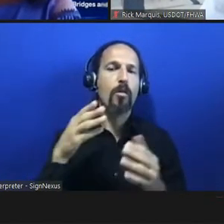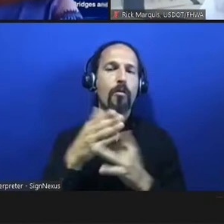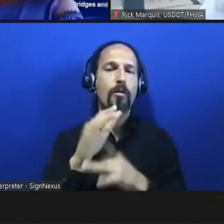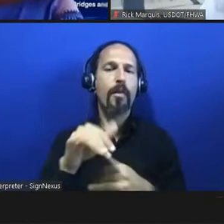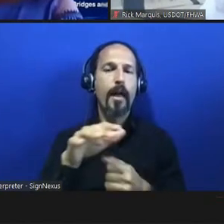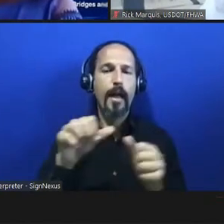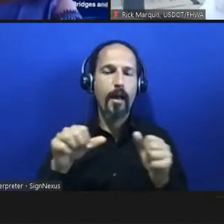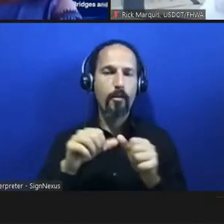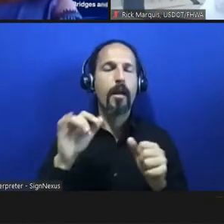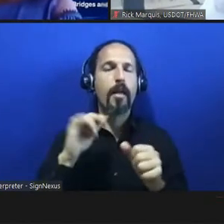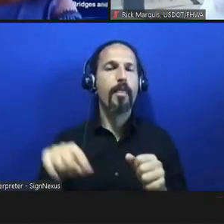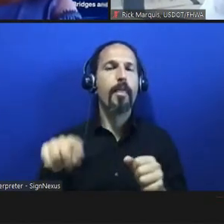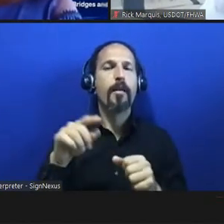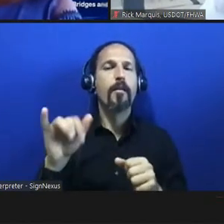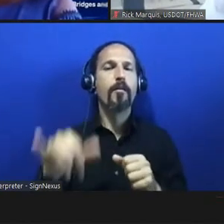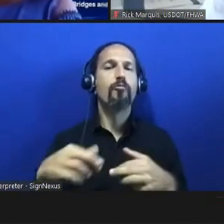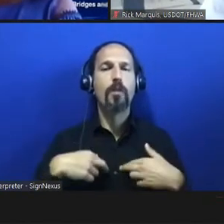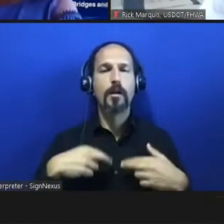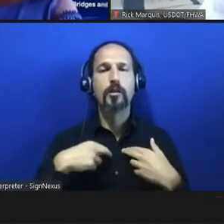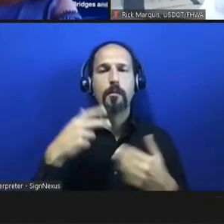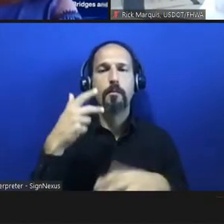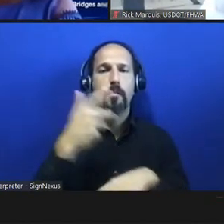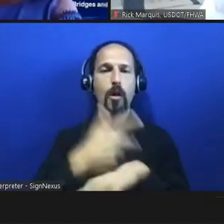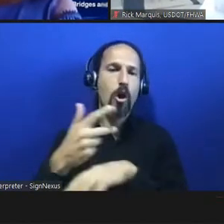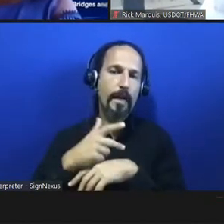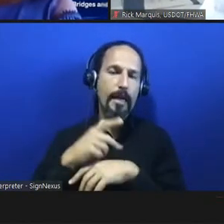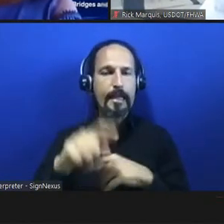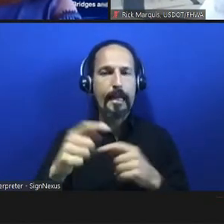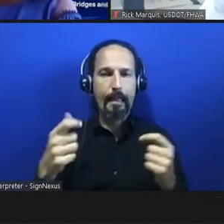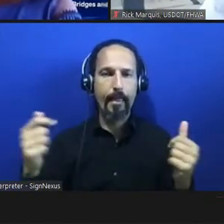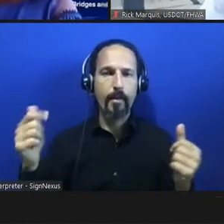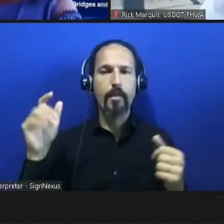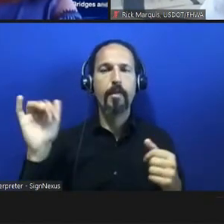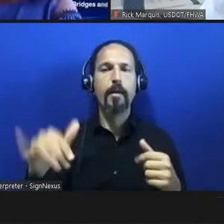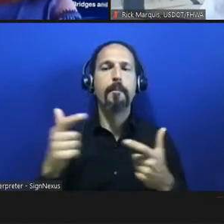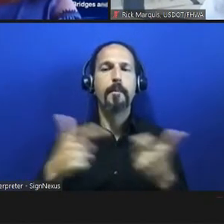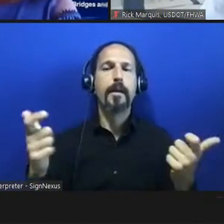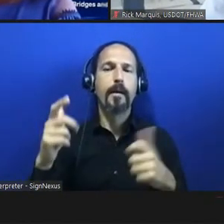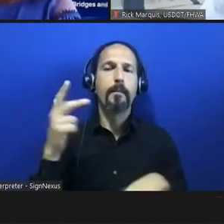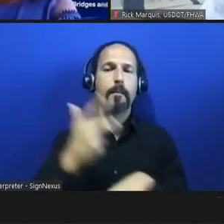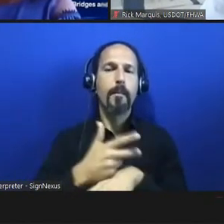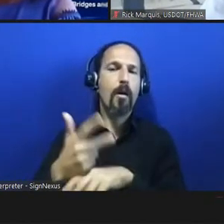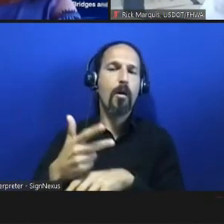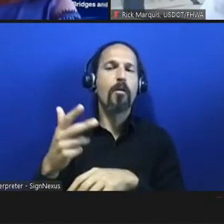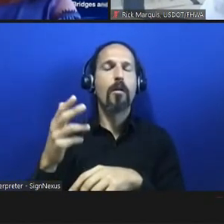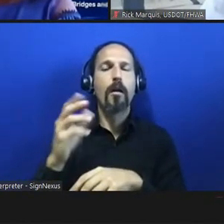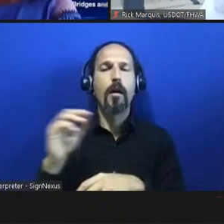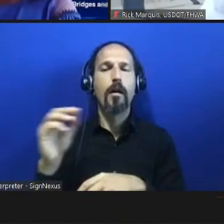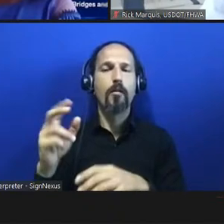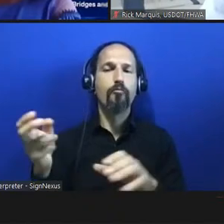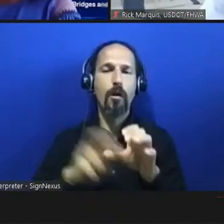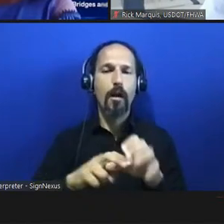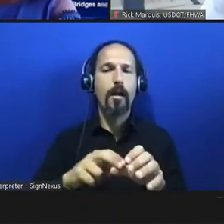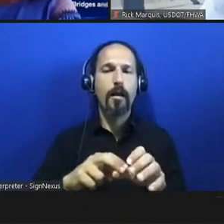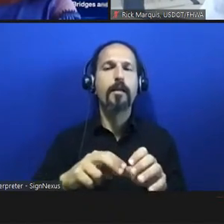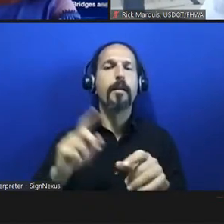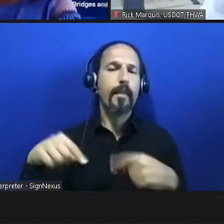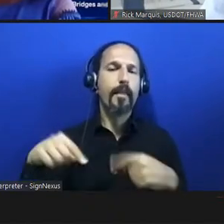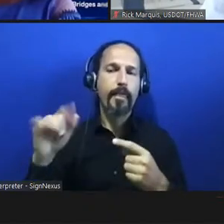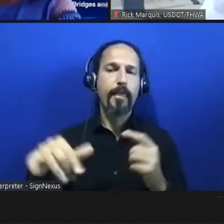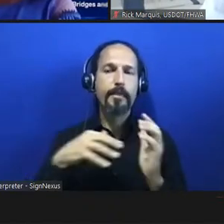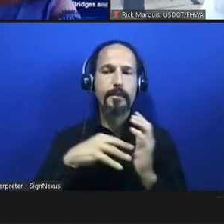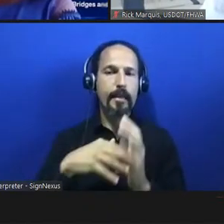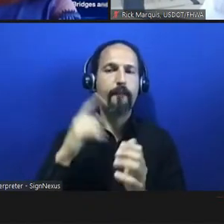and that residential permit parking was needed to eliminate the major Park and Ride problem that existed uh that study was